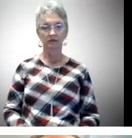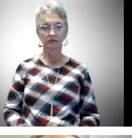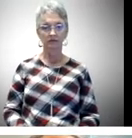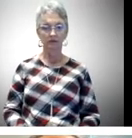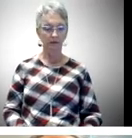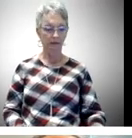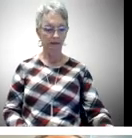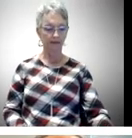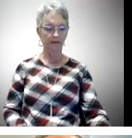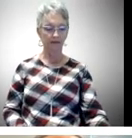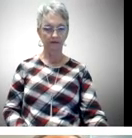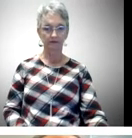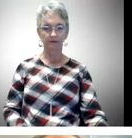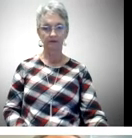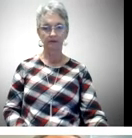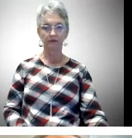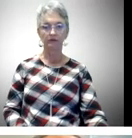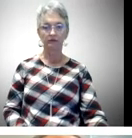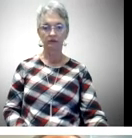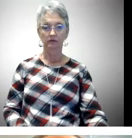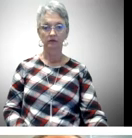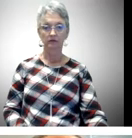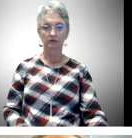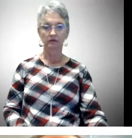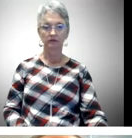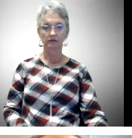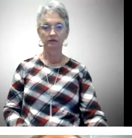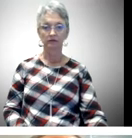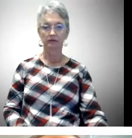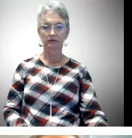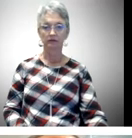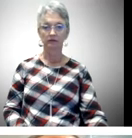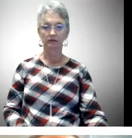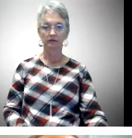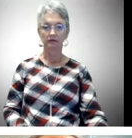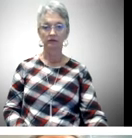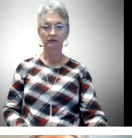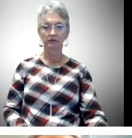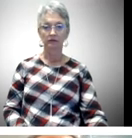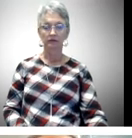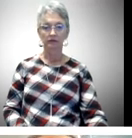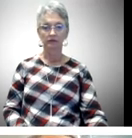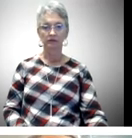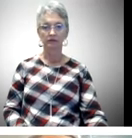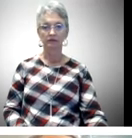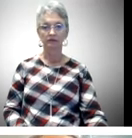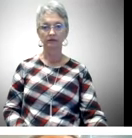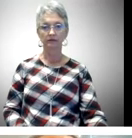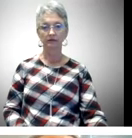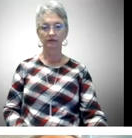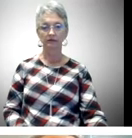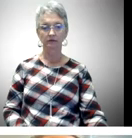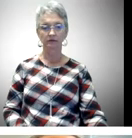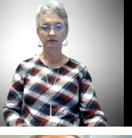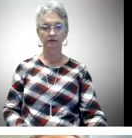the authority to make any of those decisions or to act on behalf of the person with a disability. And it's sort of interesting because when people talk